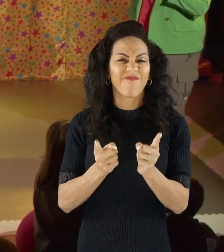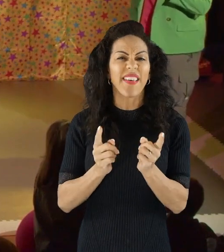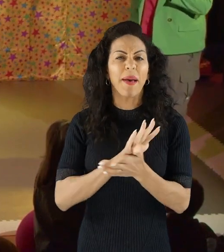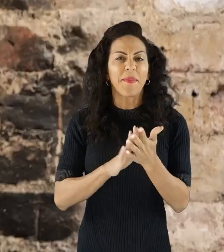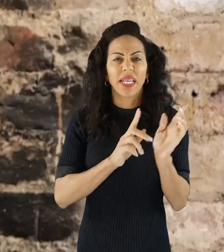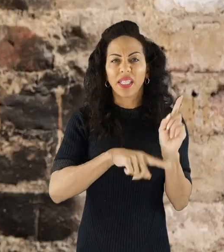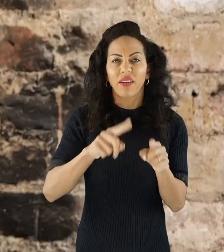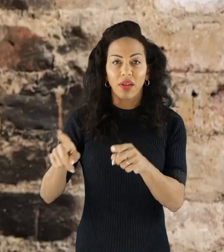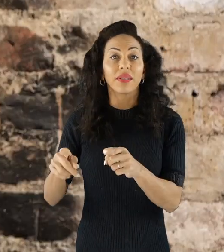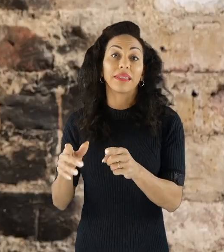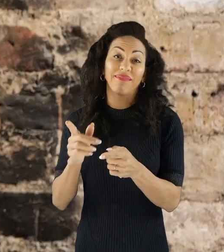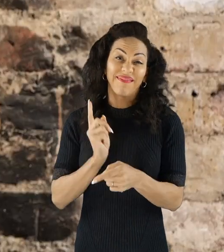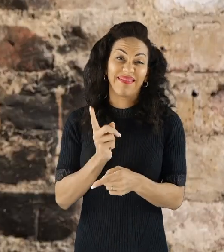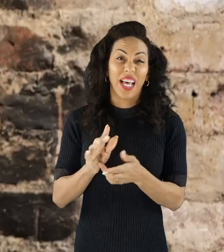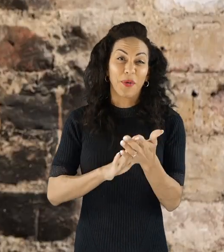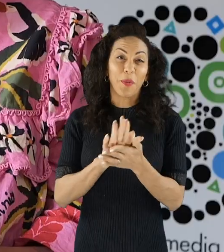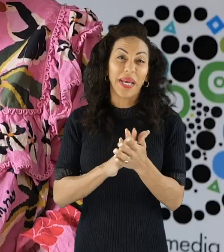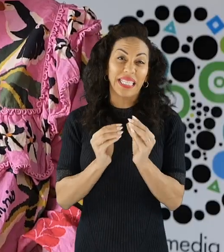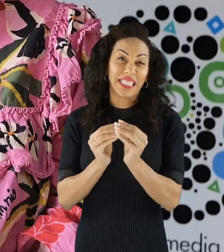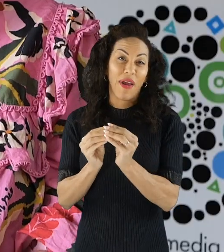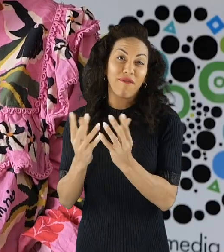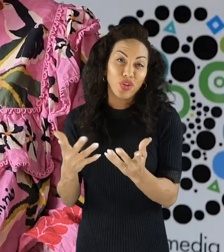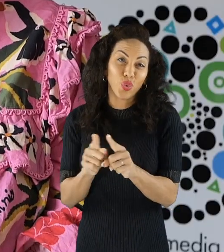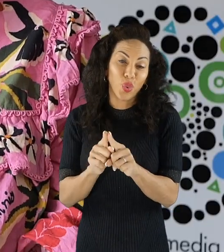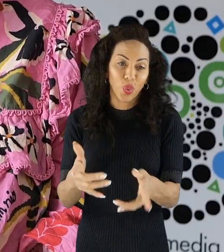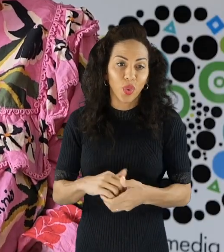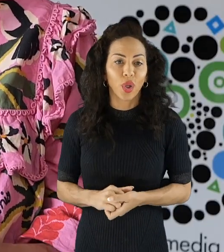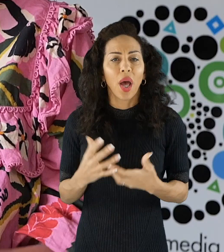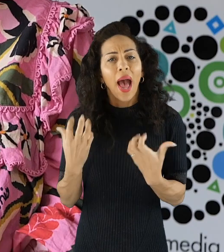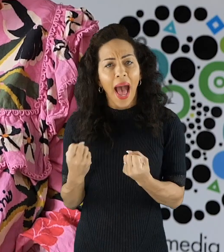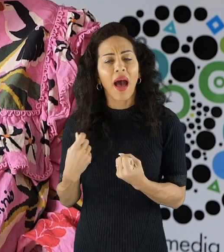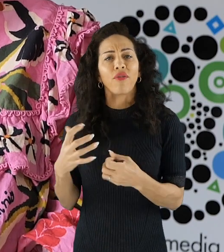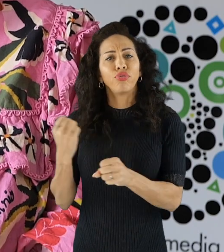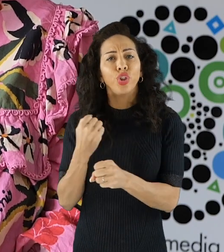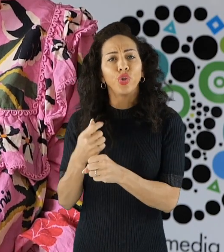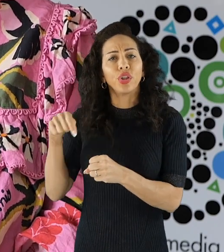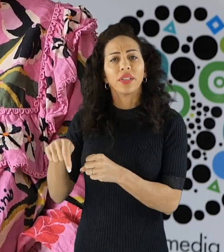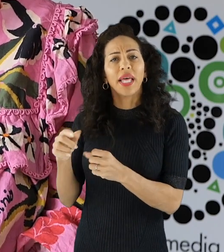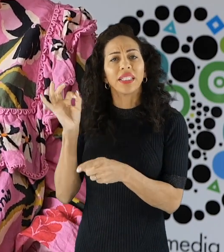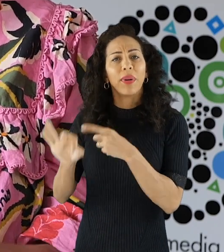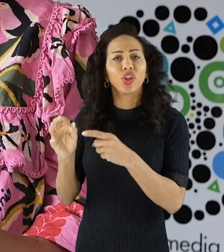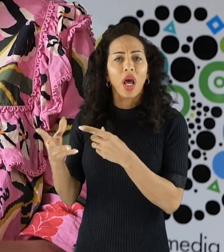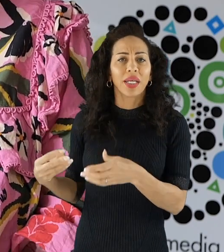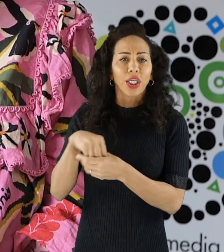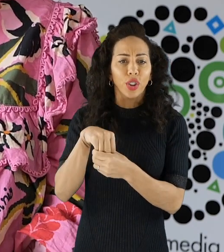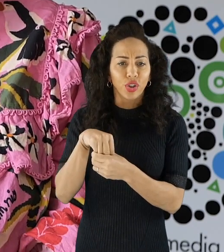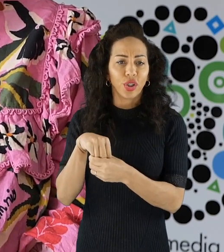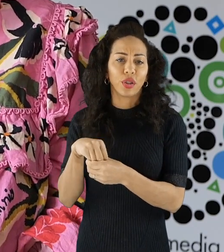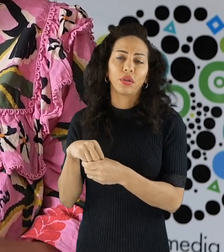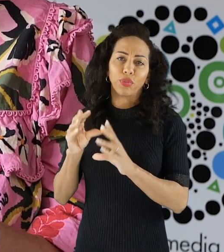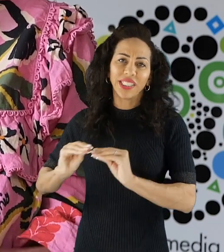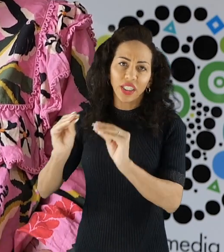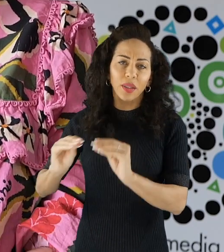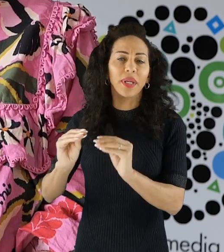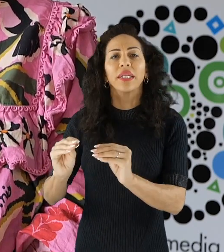means, and that's what relevance means to us. We have inclusion producers, and we train our staff in gender